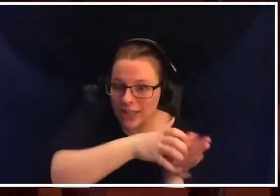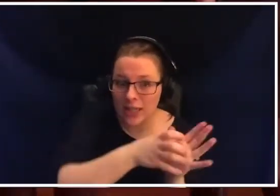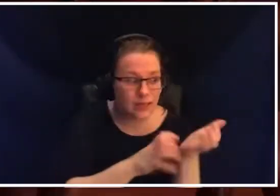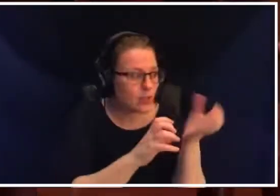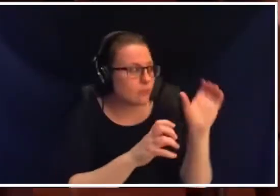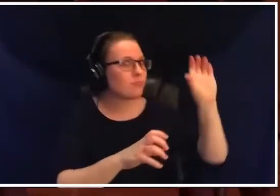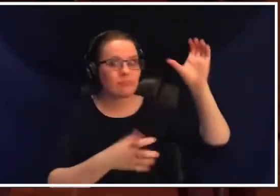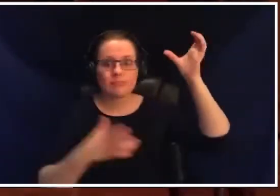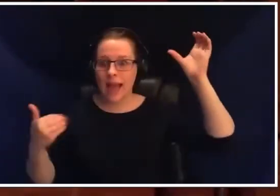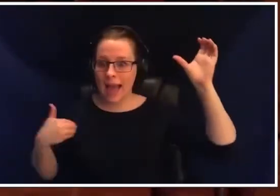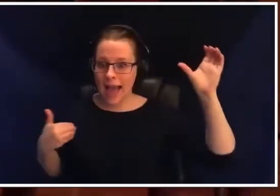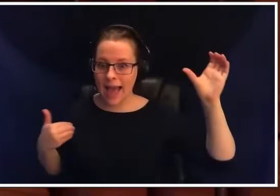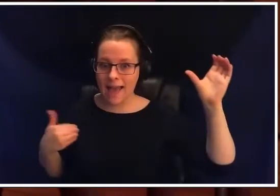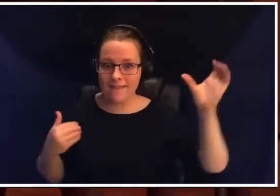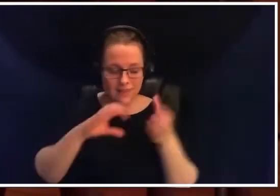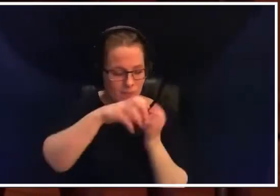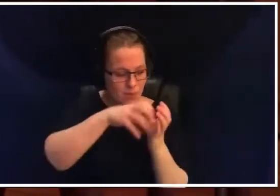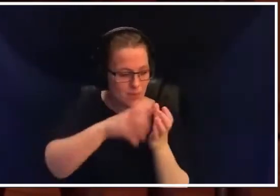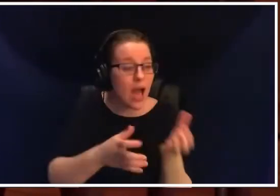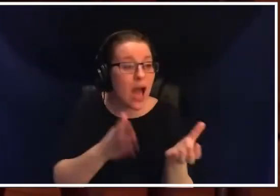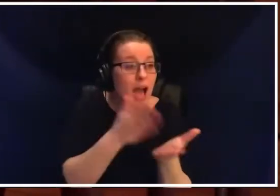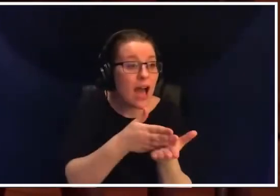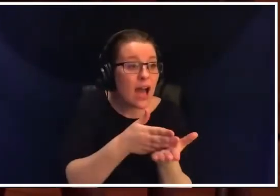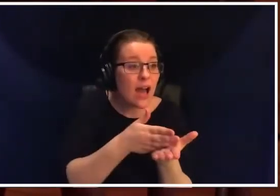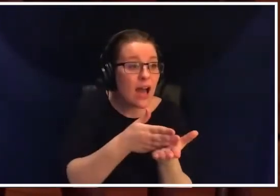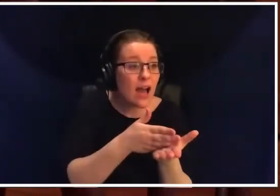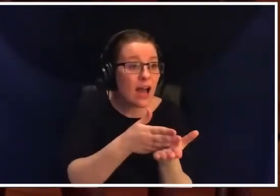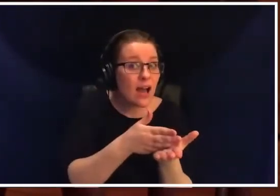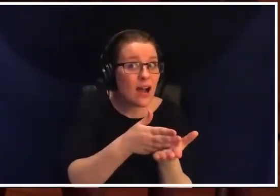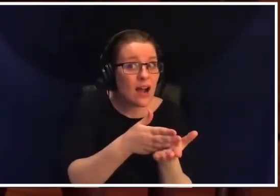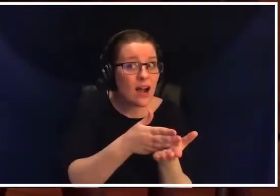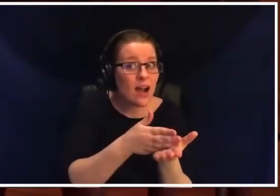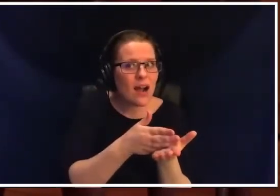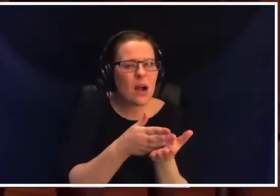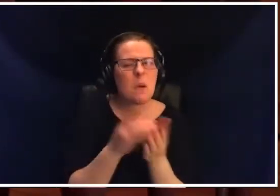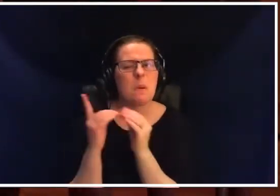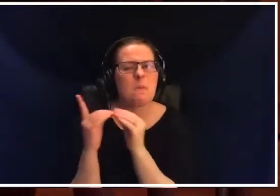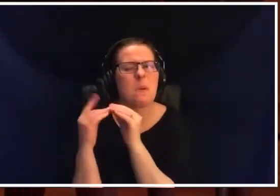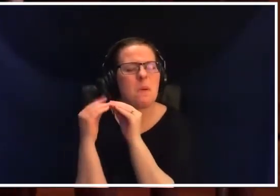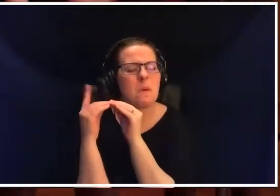cookie eating cookies. Maybe you should stop. Just one